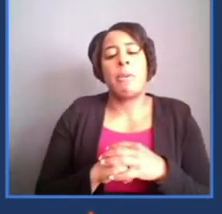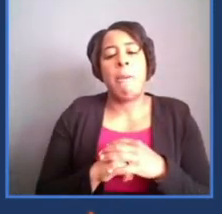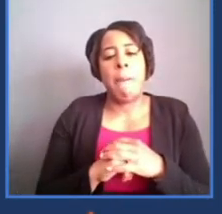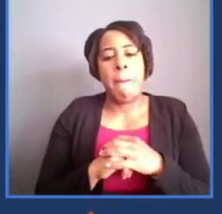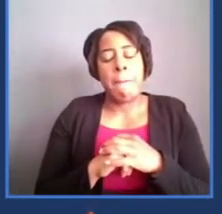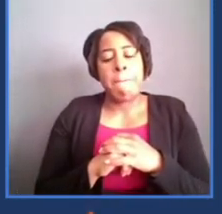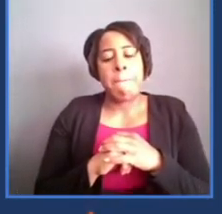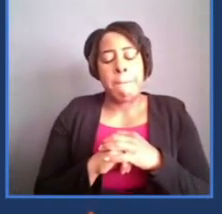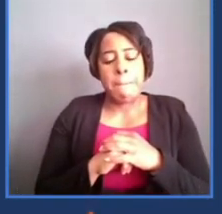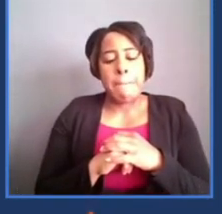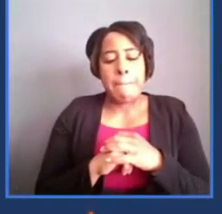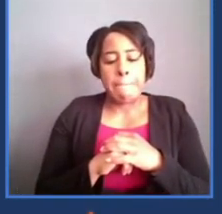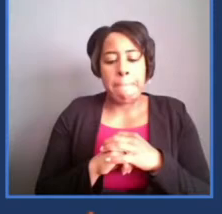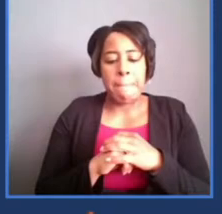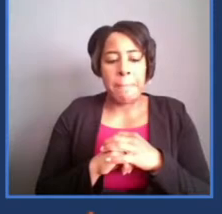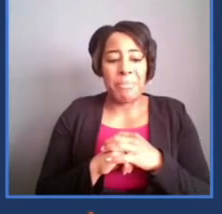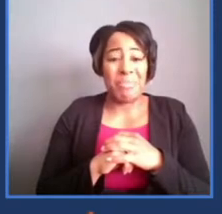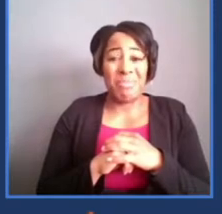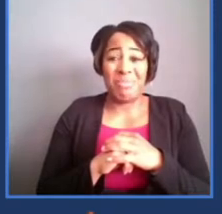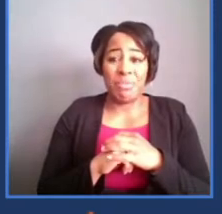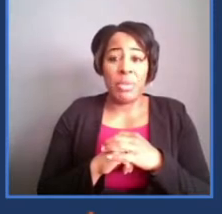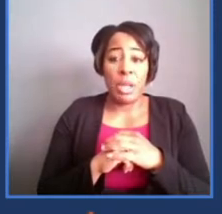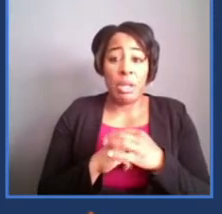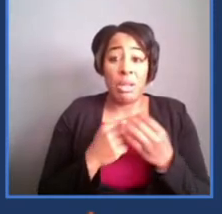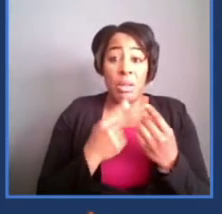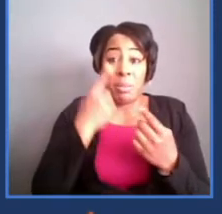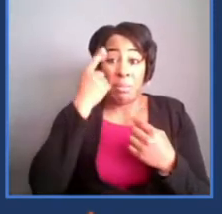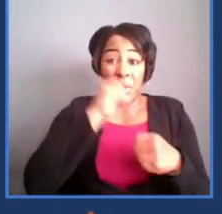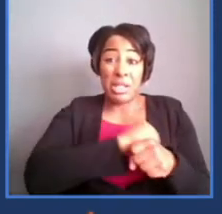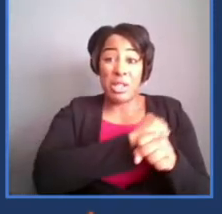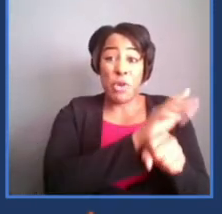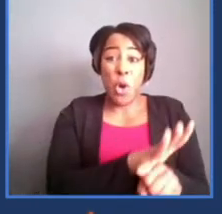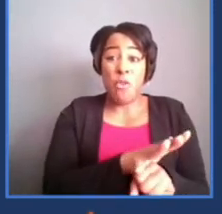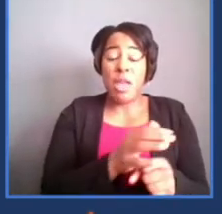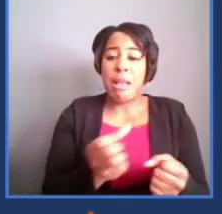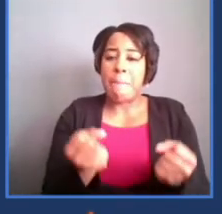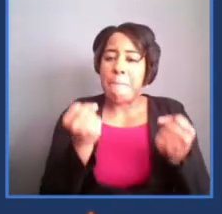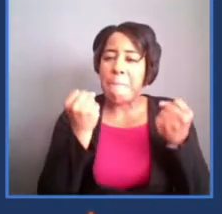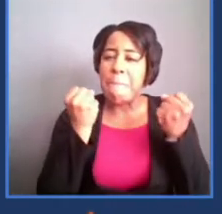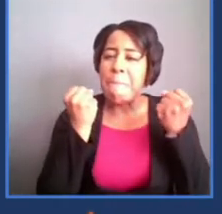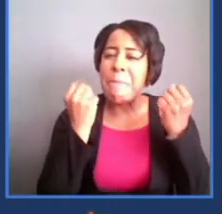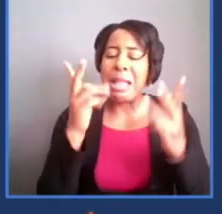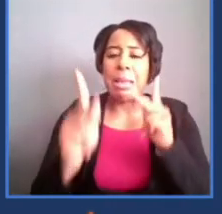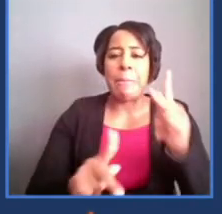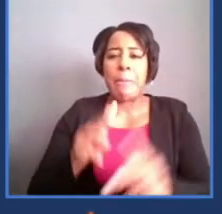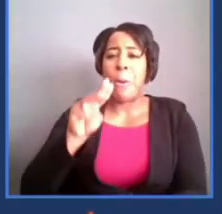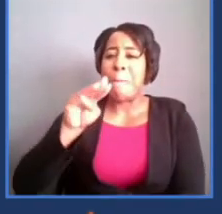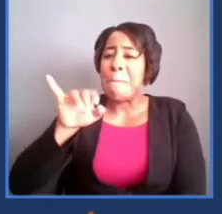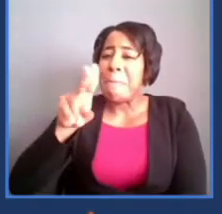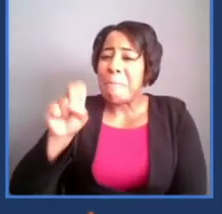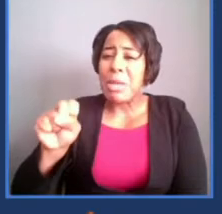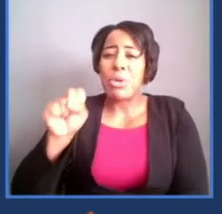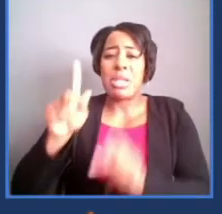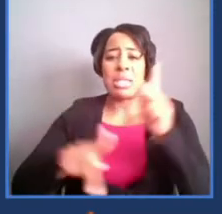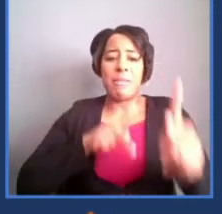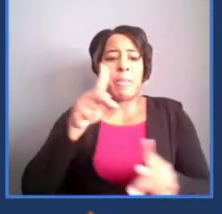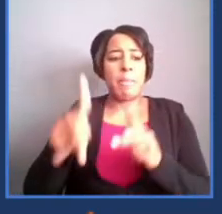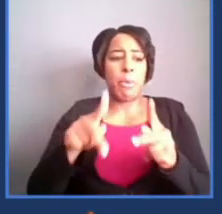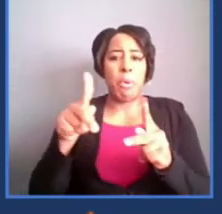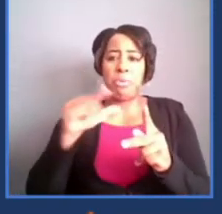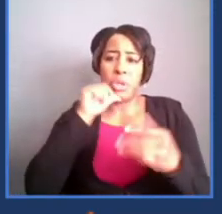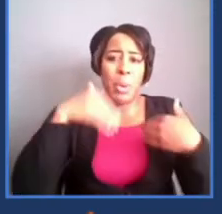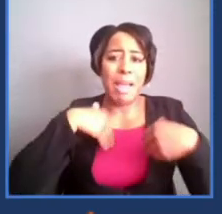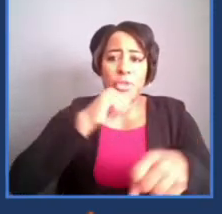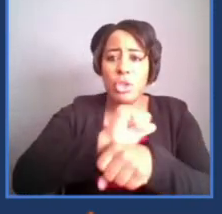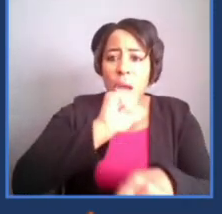Millions have lost their jobs during this crisis. Millions facing eviction and foreclosure. Small